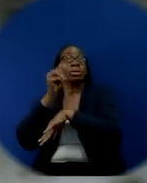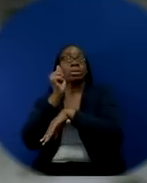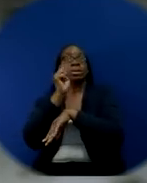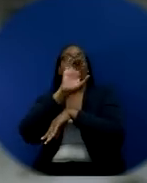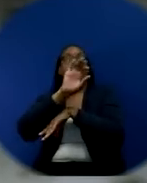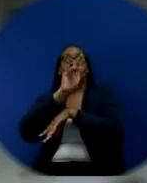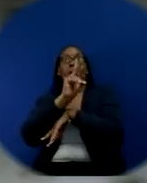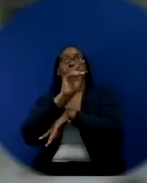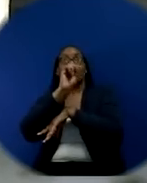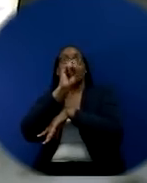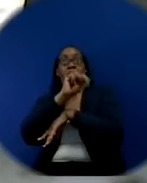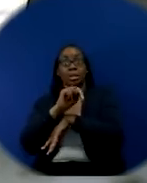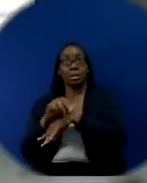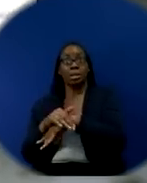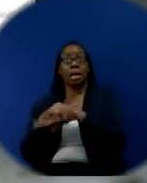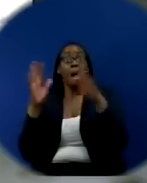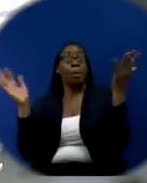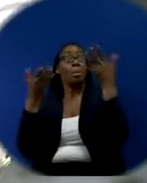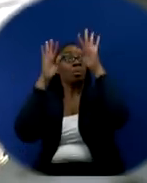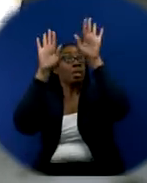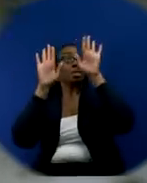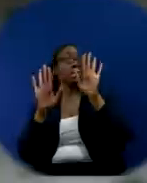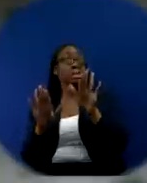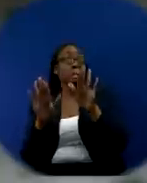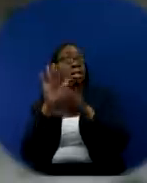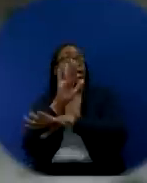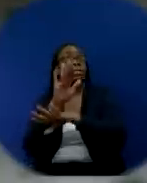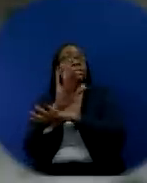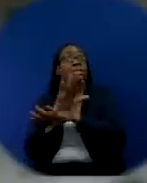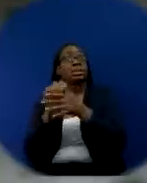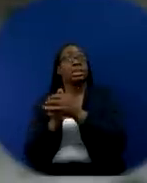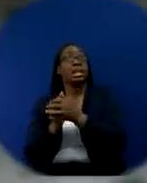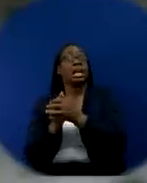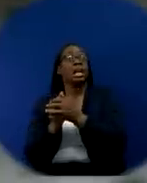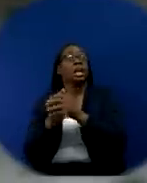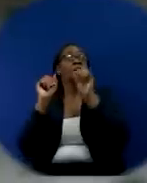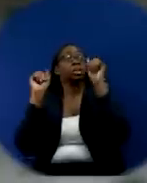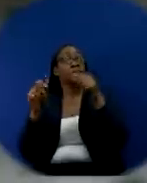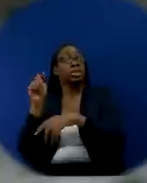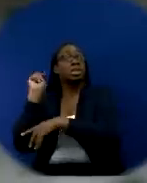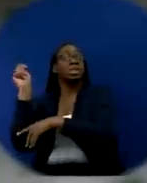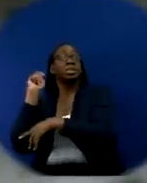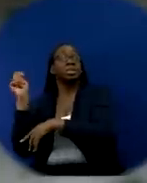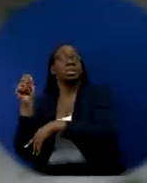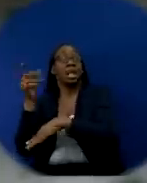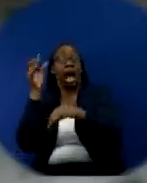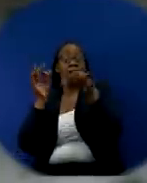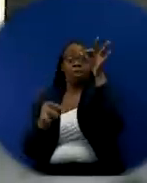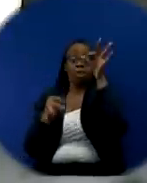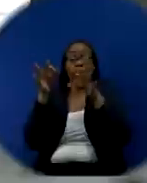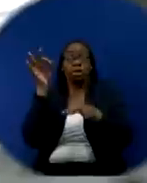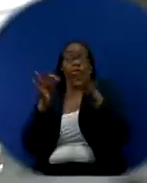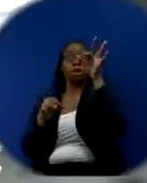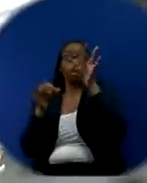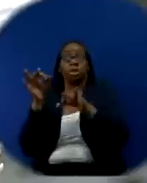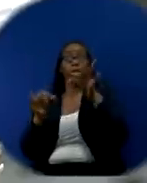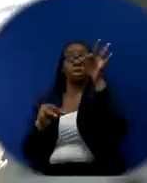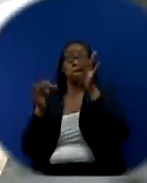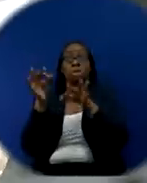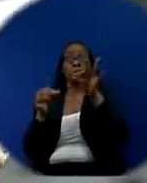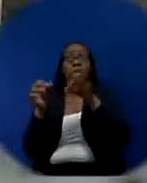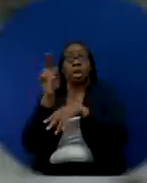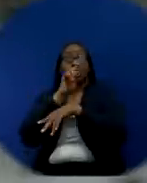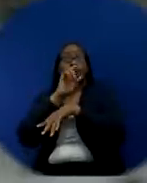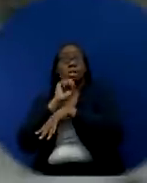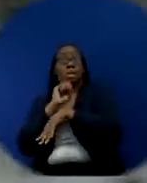bitch. But on this Sunday afternoon, she can testify that she is a justice of the United States Supreme